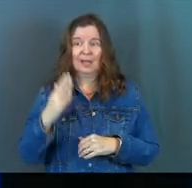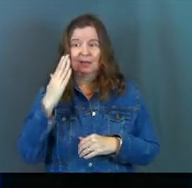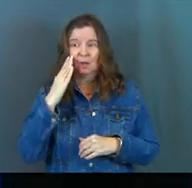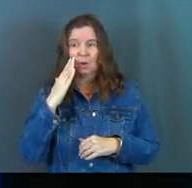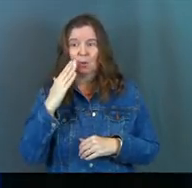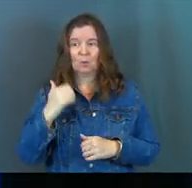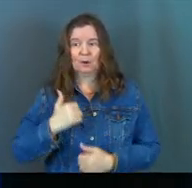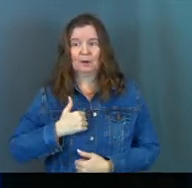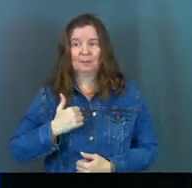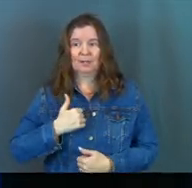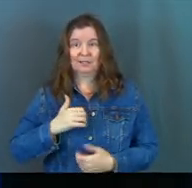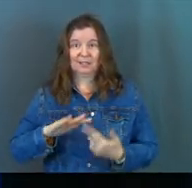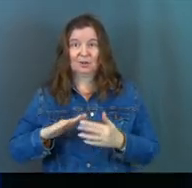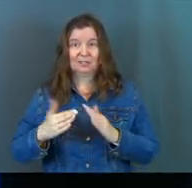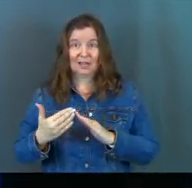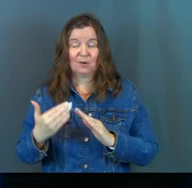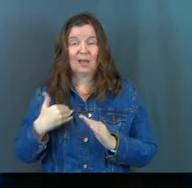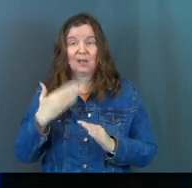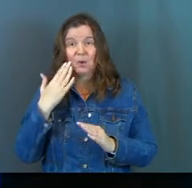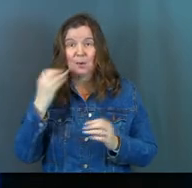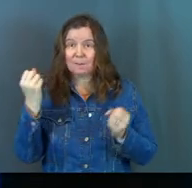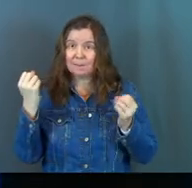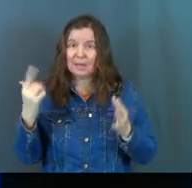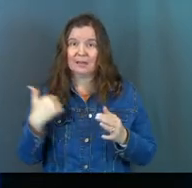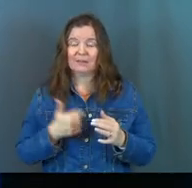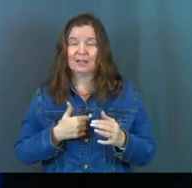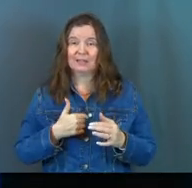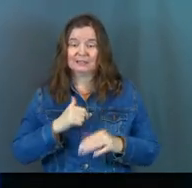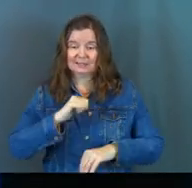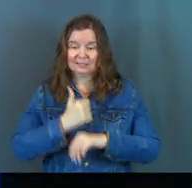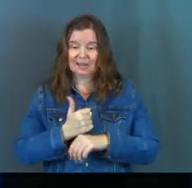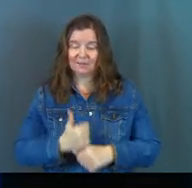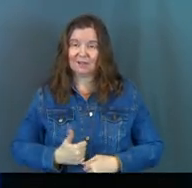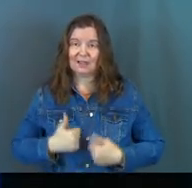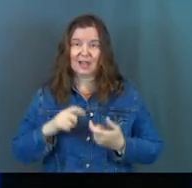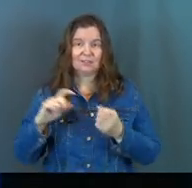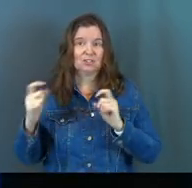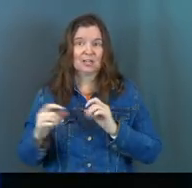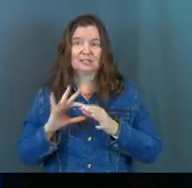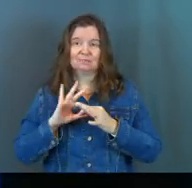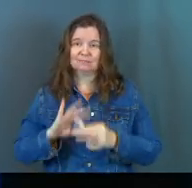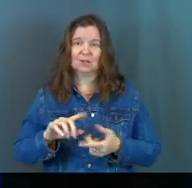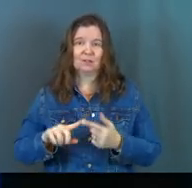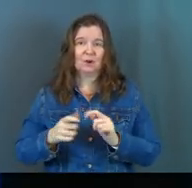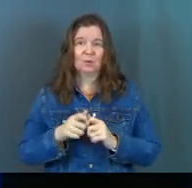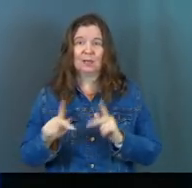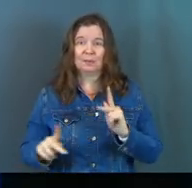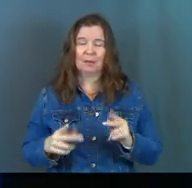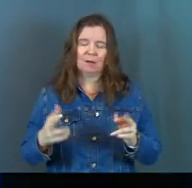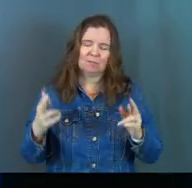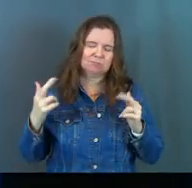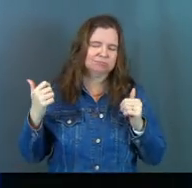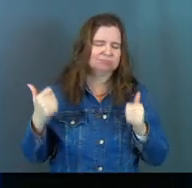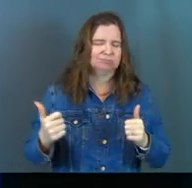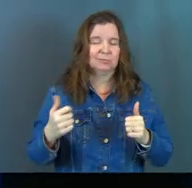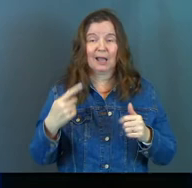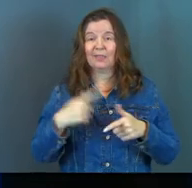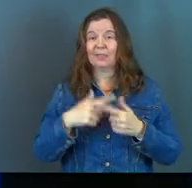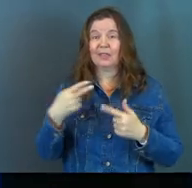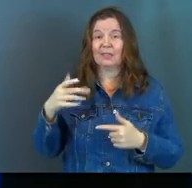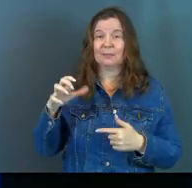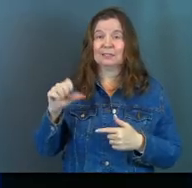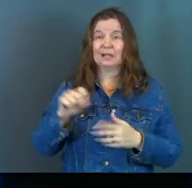know we're a military town. And I know that many of us have forged life-changing friendships with people who had to